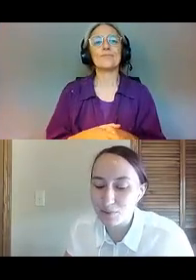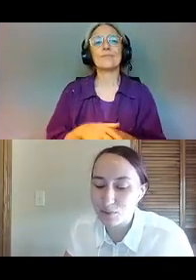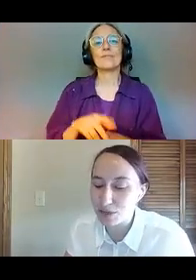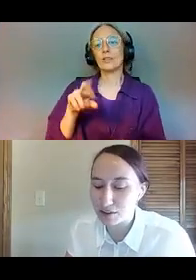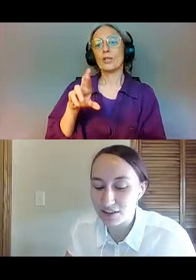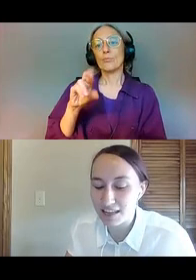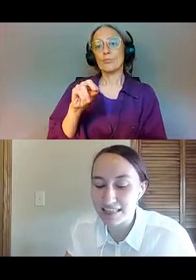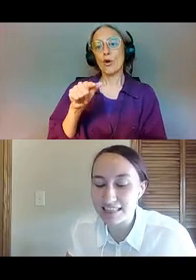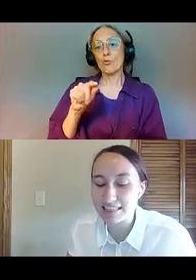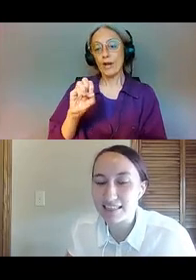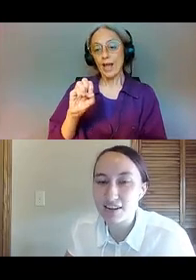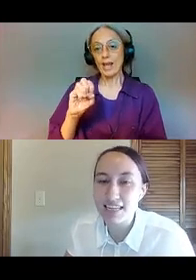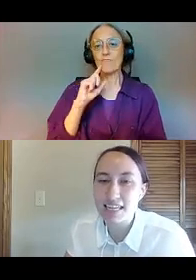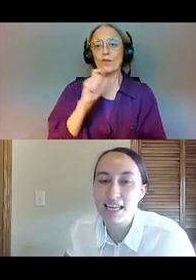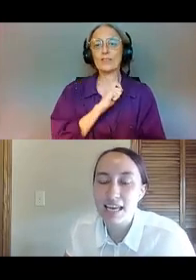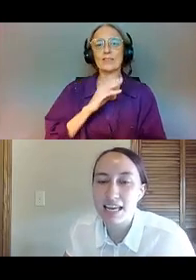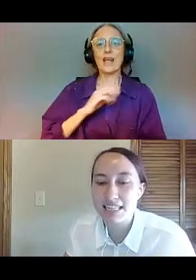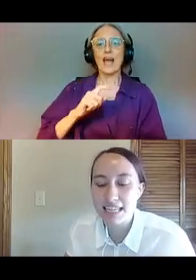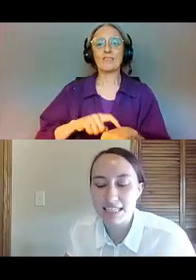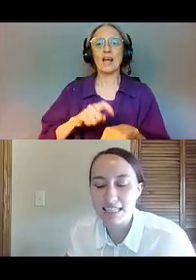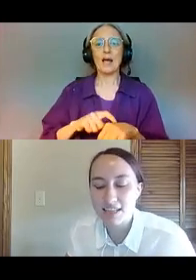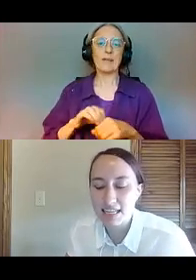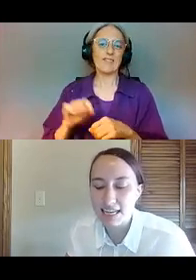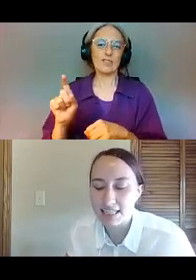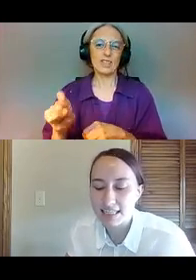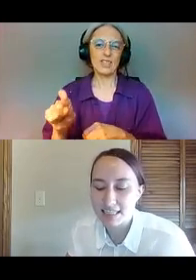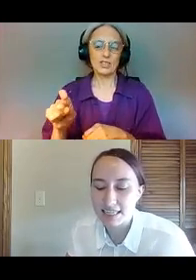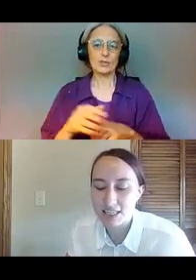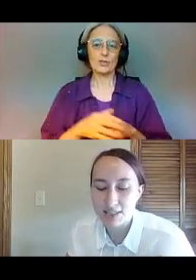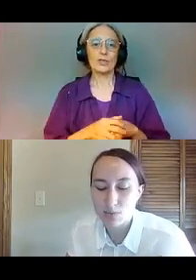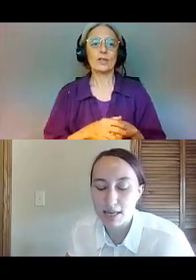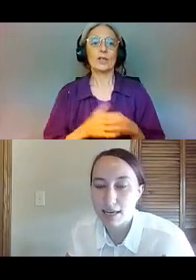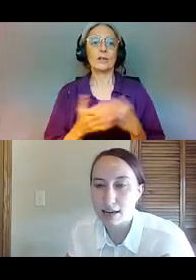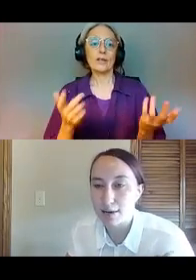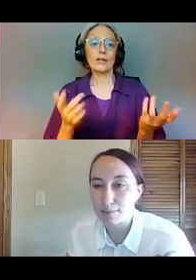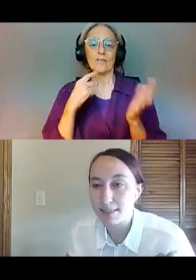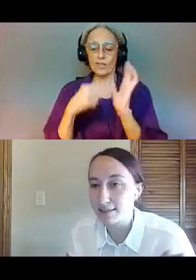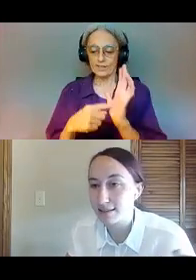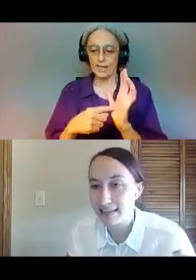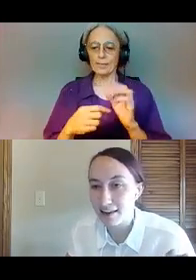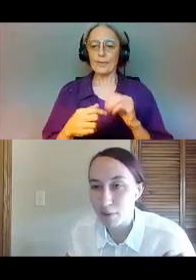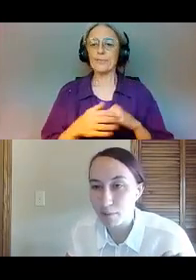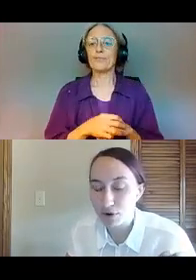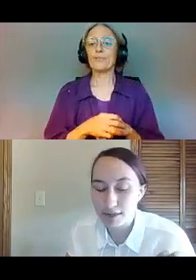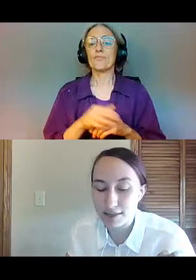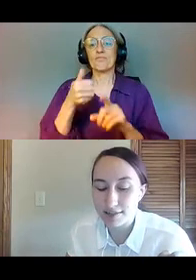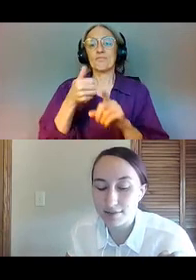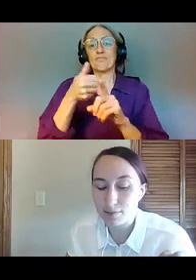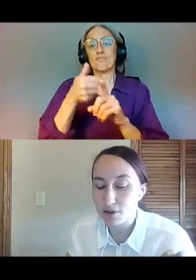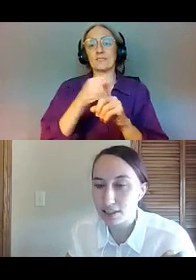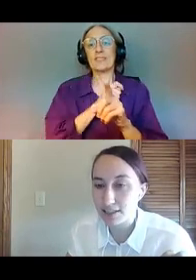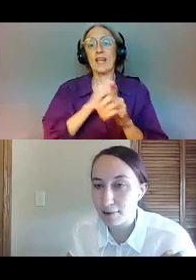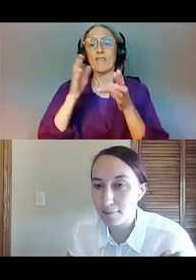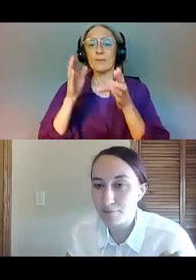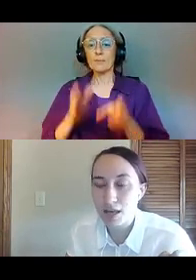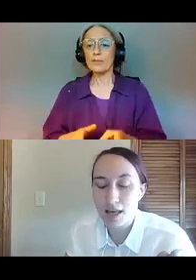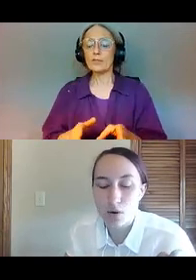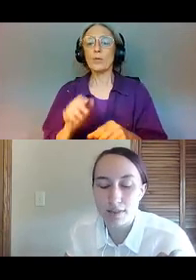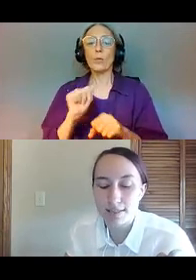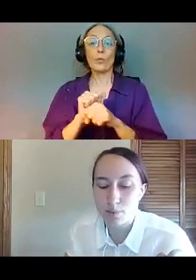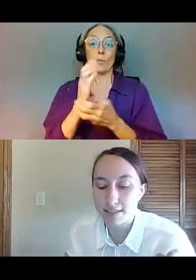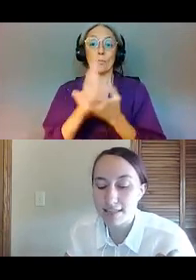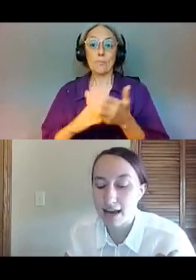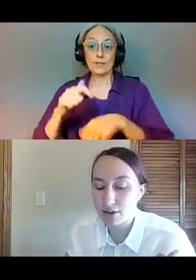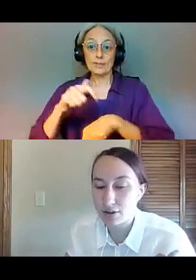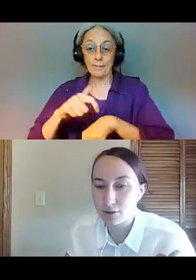time wherever that is necessary. And it's necessary in cases such as when a staff member is part-time,